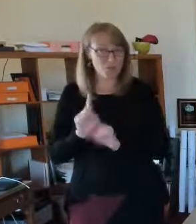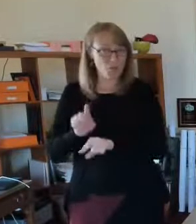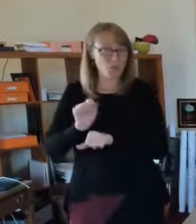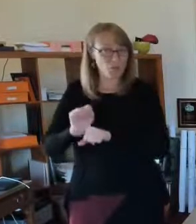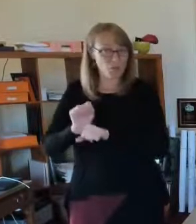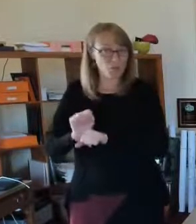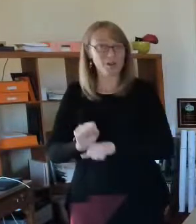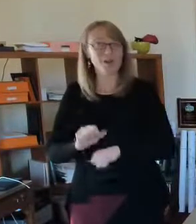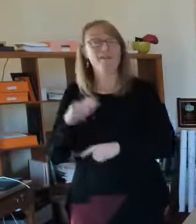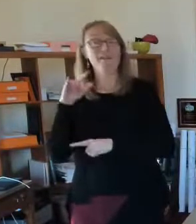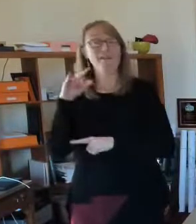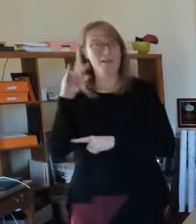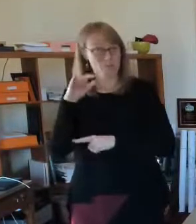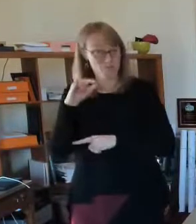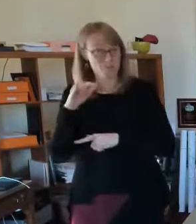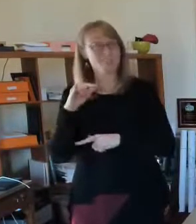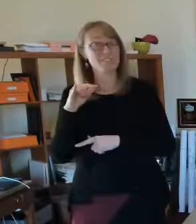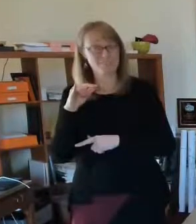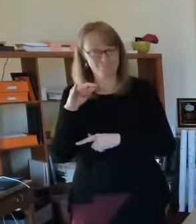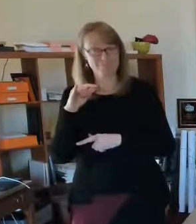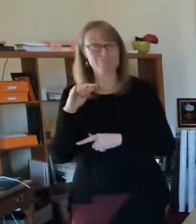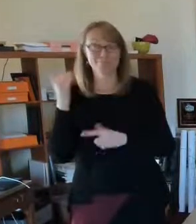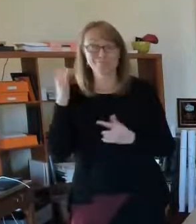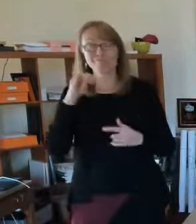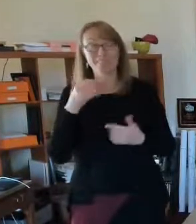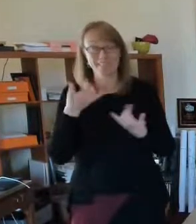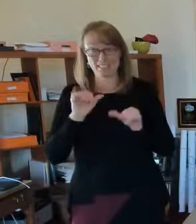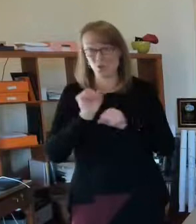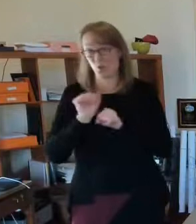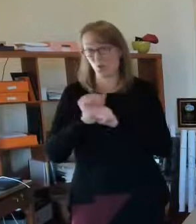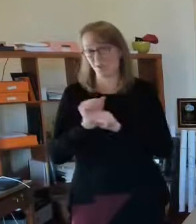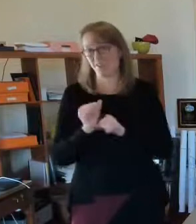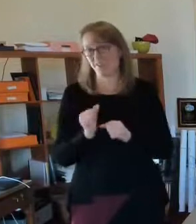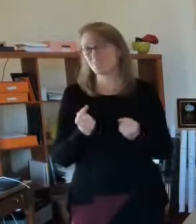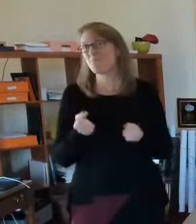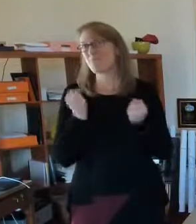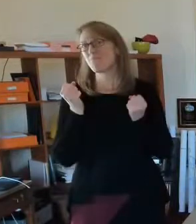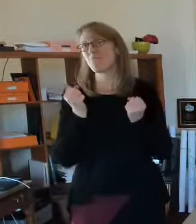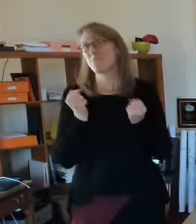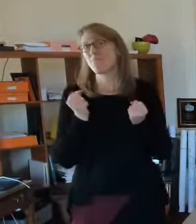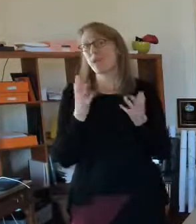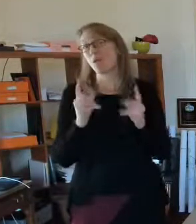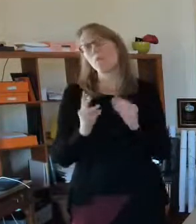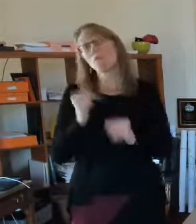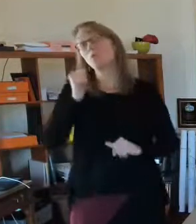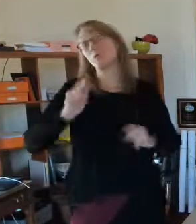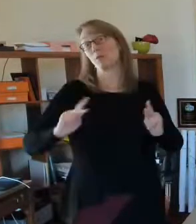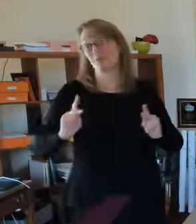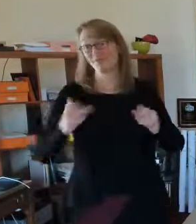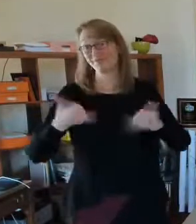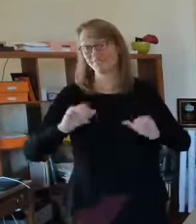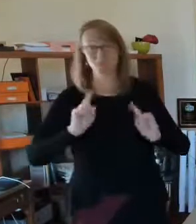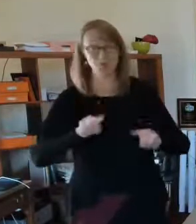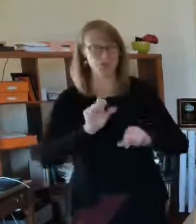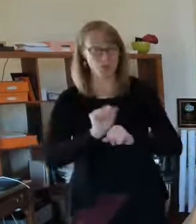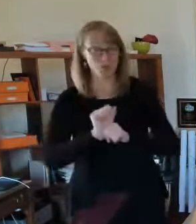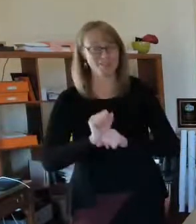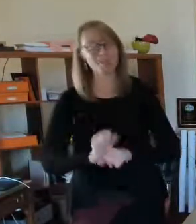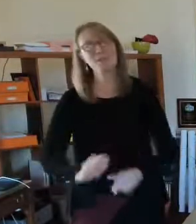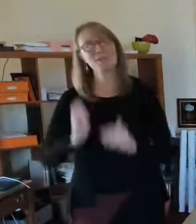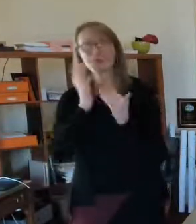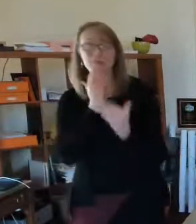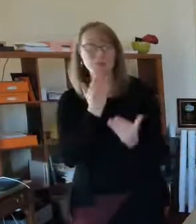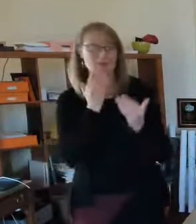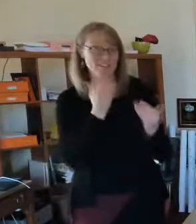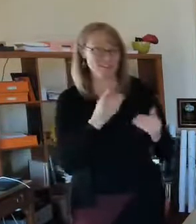Airports open today. Most people are working, is what I would say. So thank you to those of you that are working today.